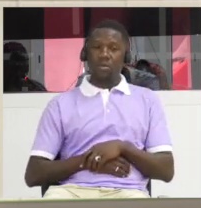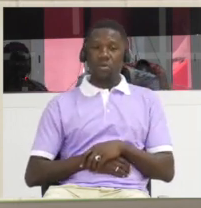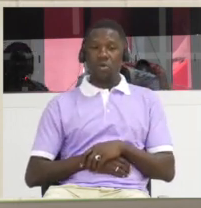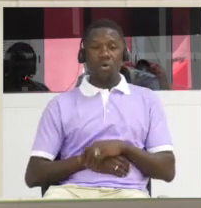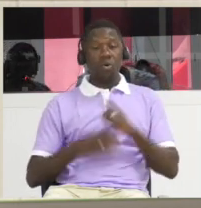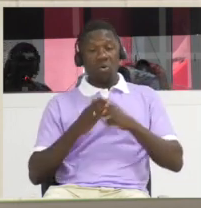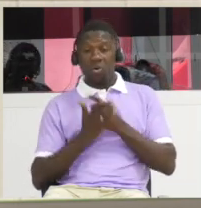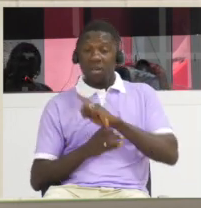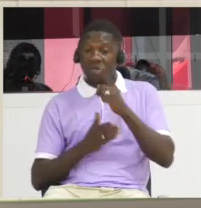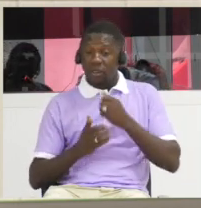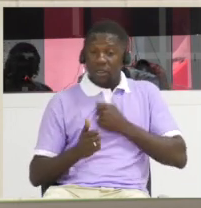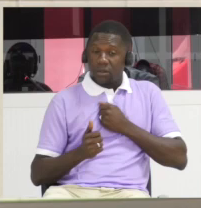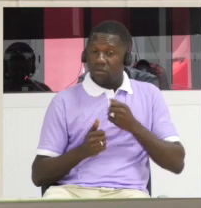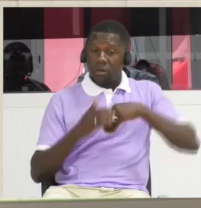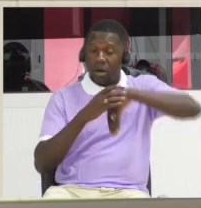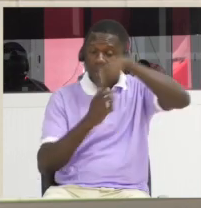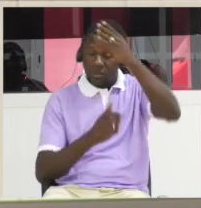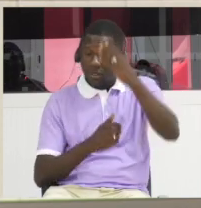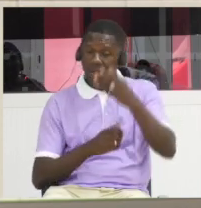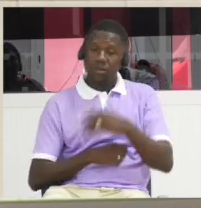and any threat from outside